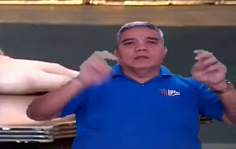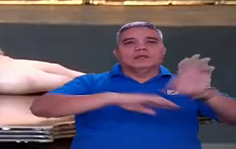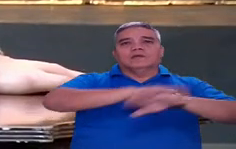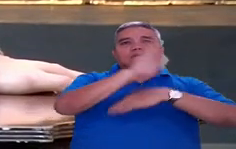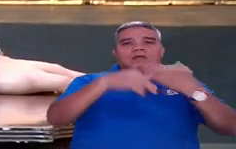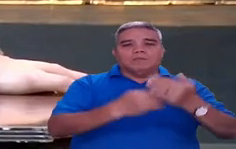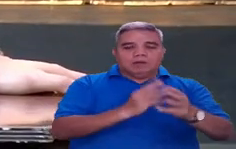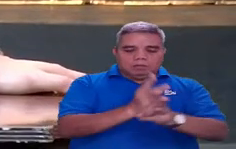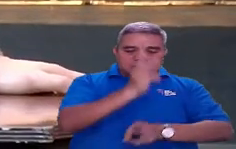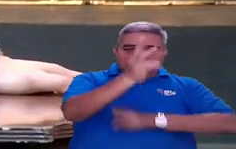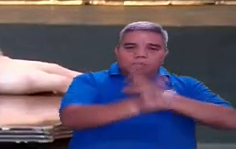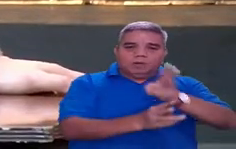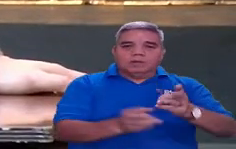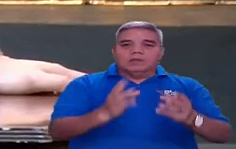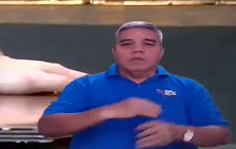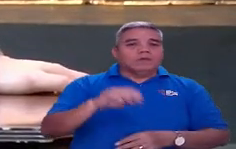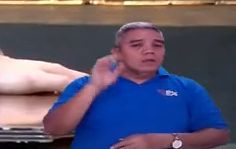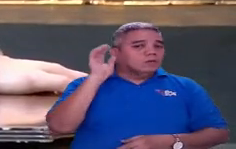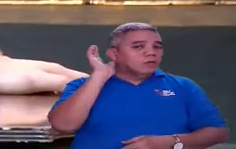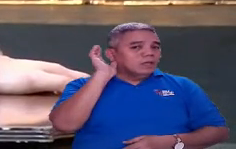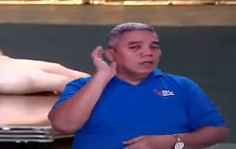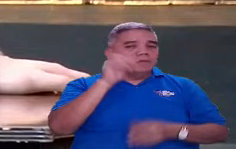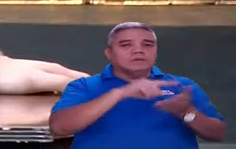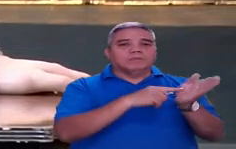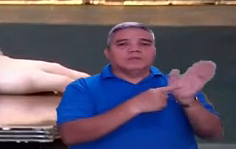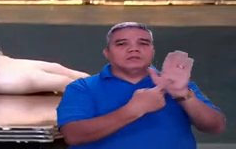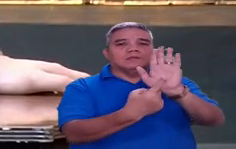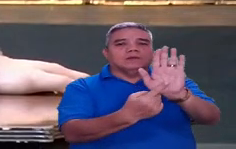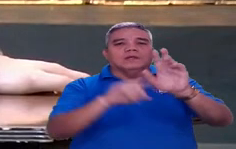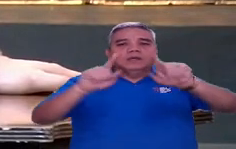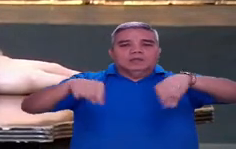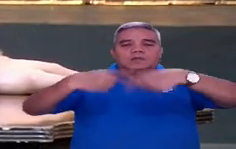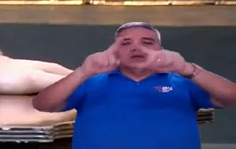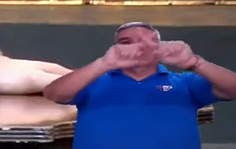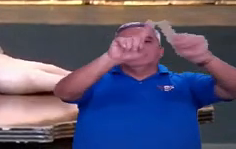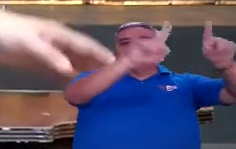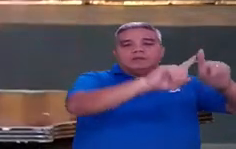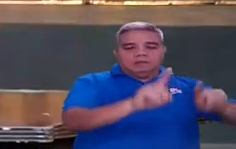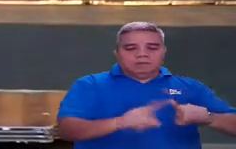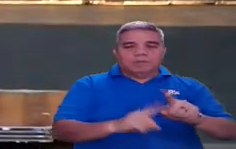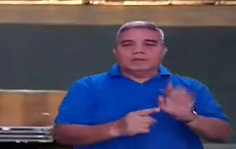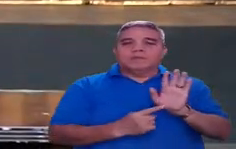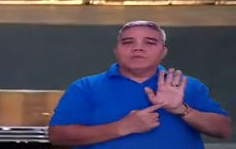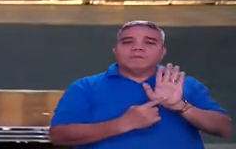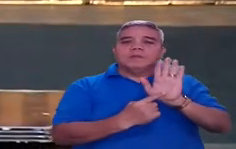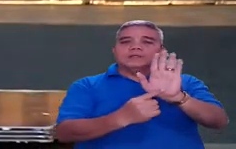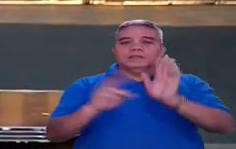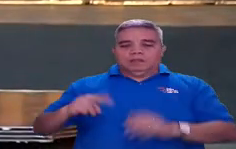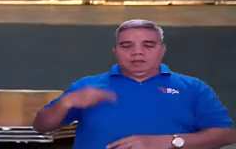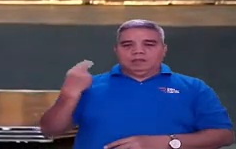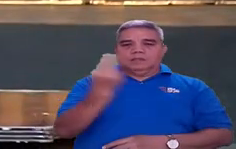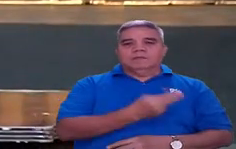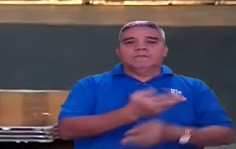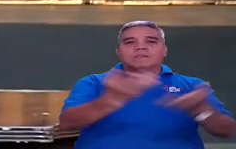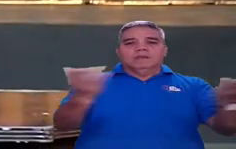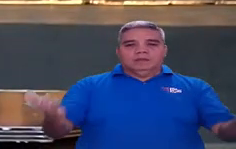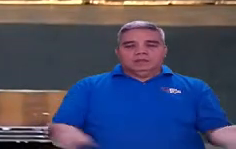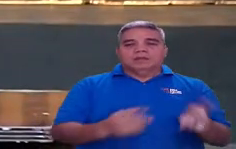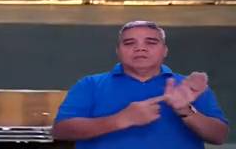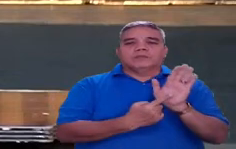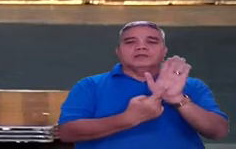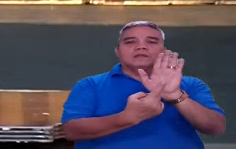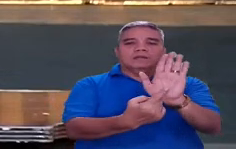all about the world, we would like to hear from our representatives that are going to different parts, representing us. And so here are